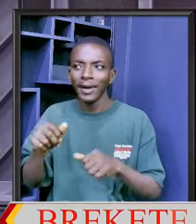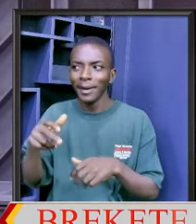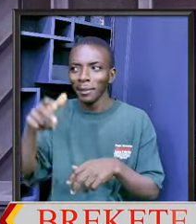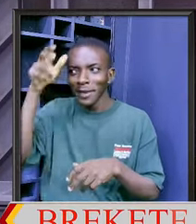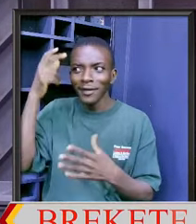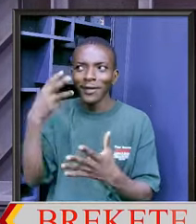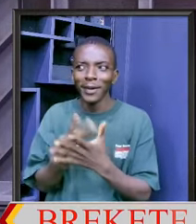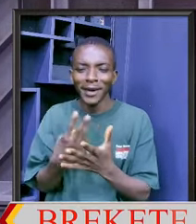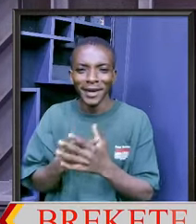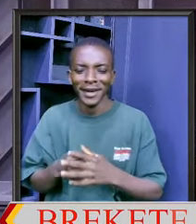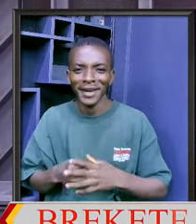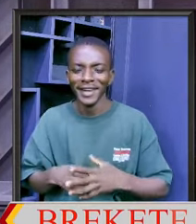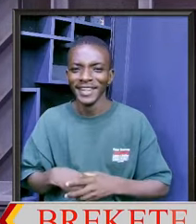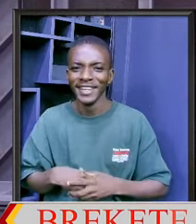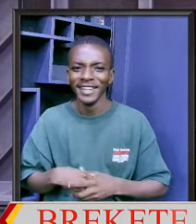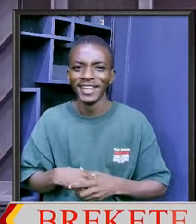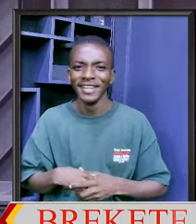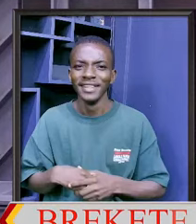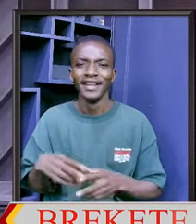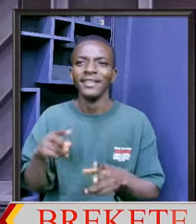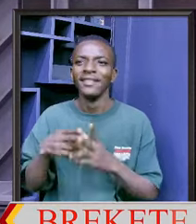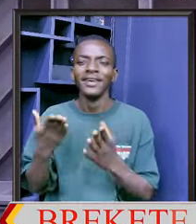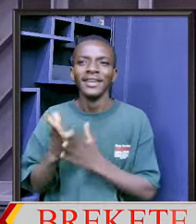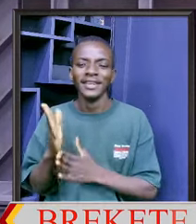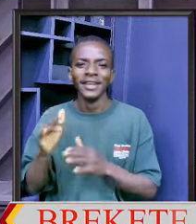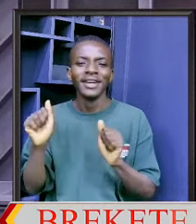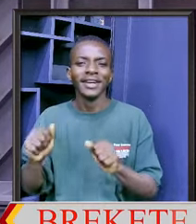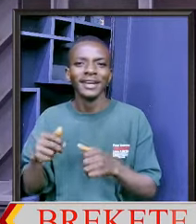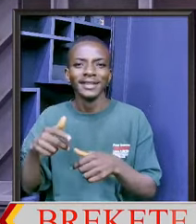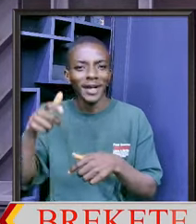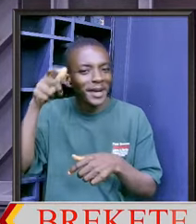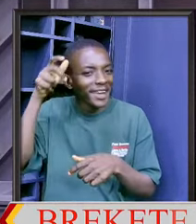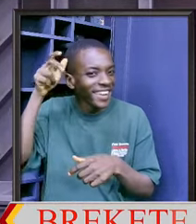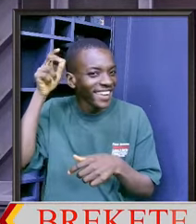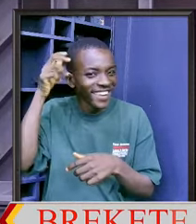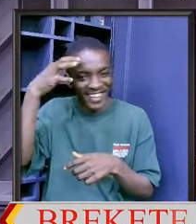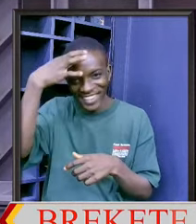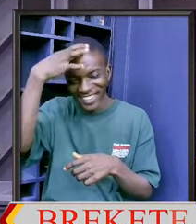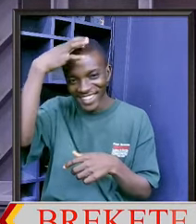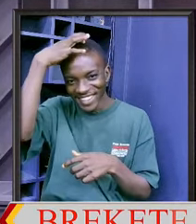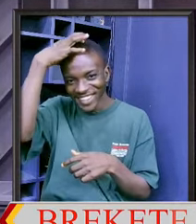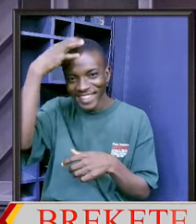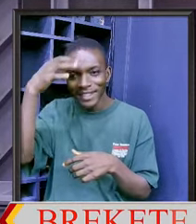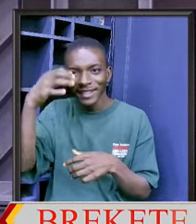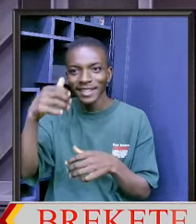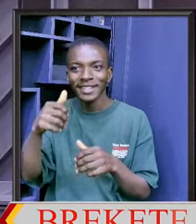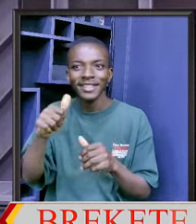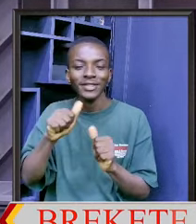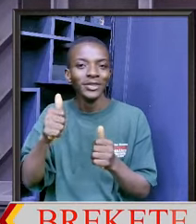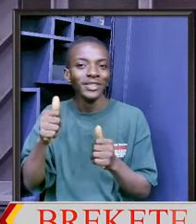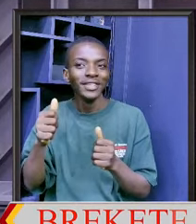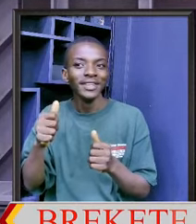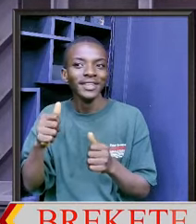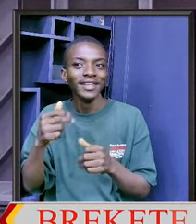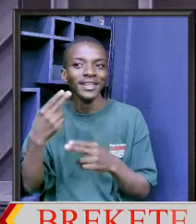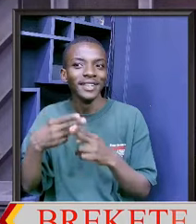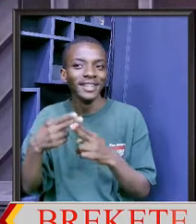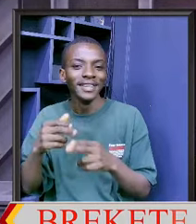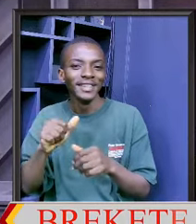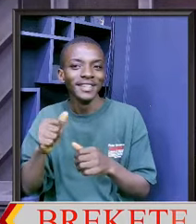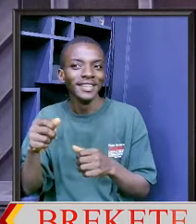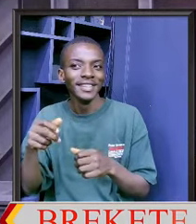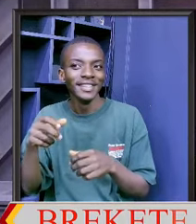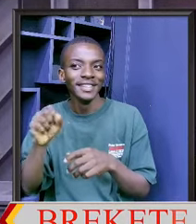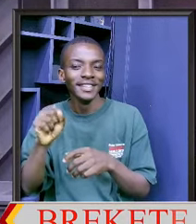You can bab. Very correct. Can you do punk? No, any the name of or